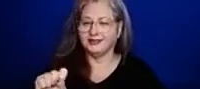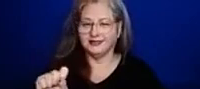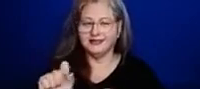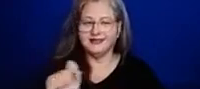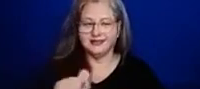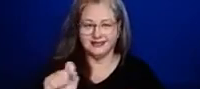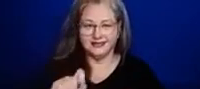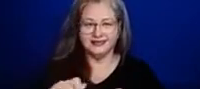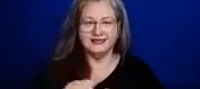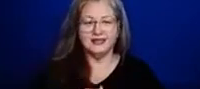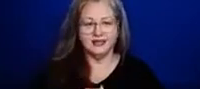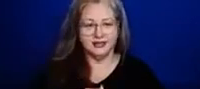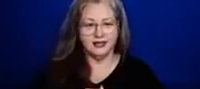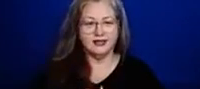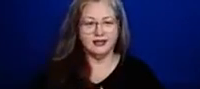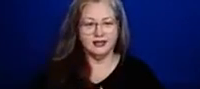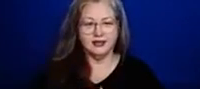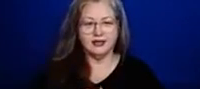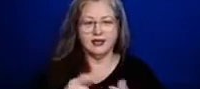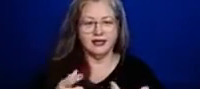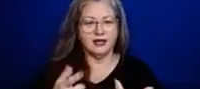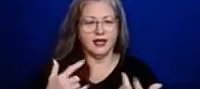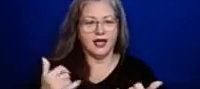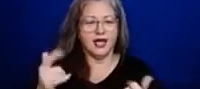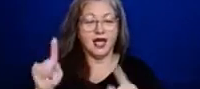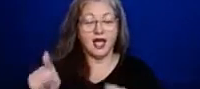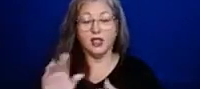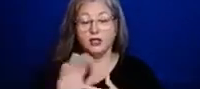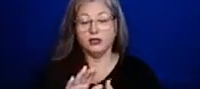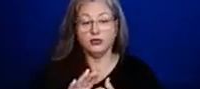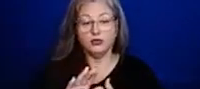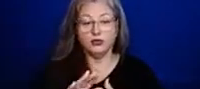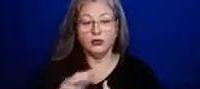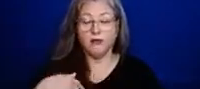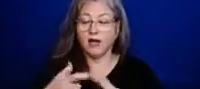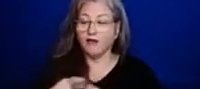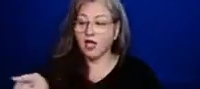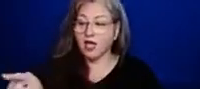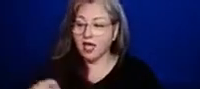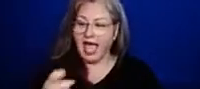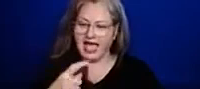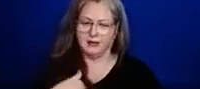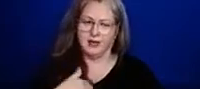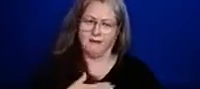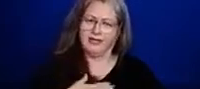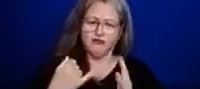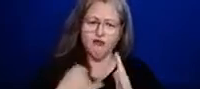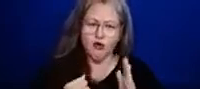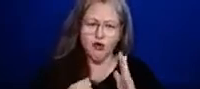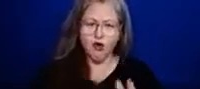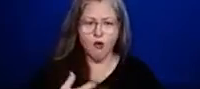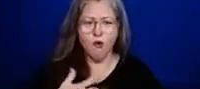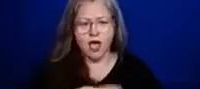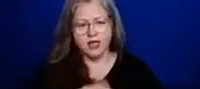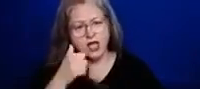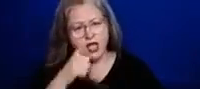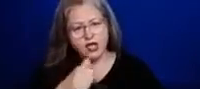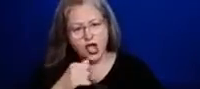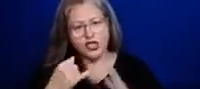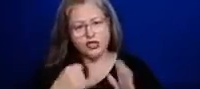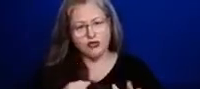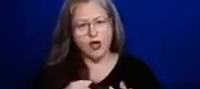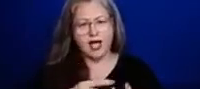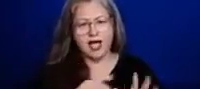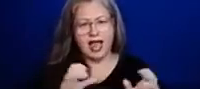Markers. Yeah. And in school, I was like, all of my friends would ask me for drawings. You know, I was the girl who